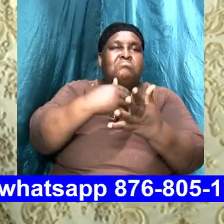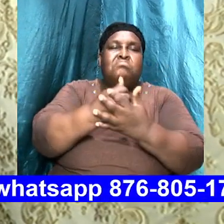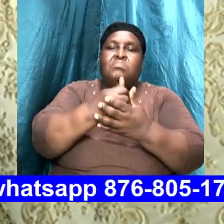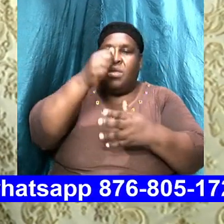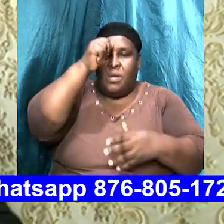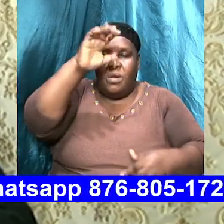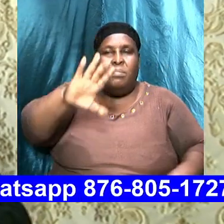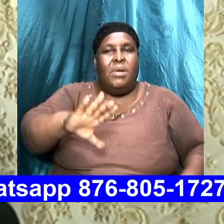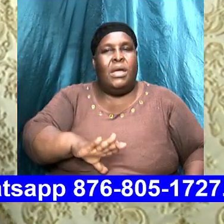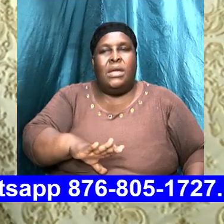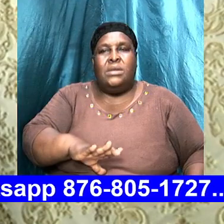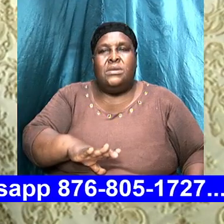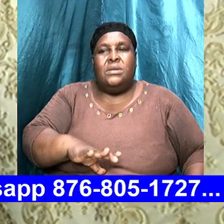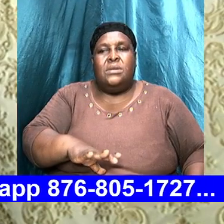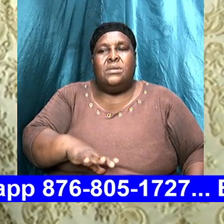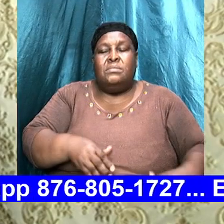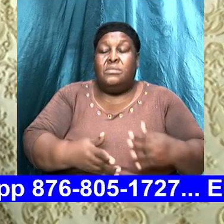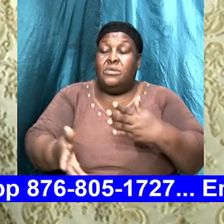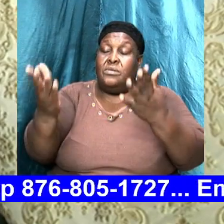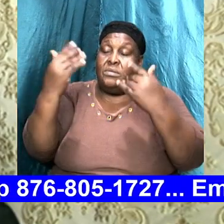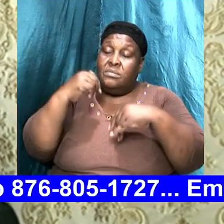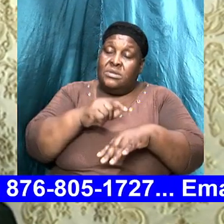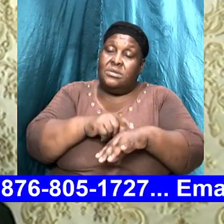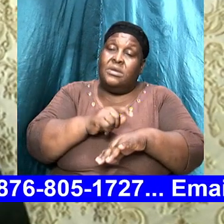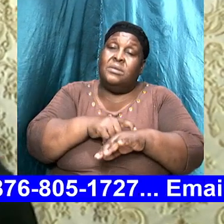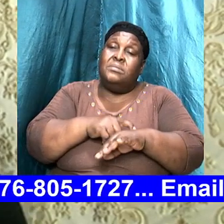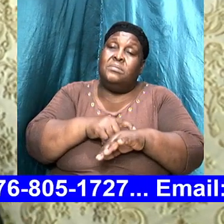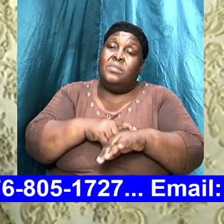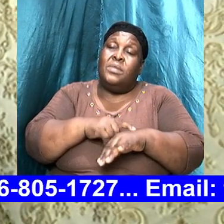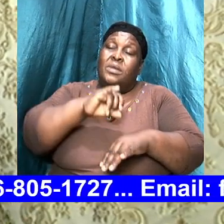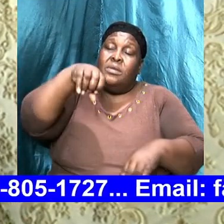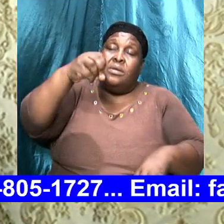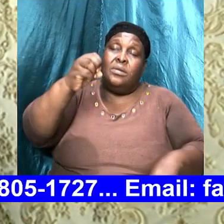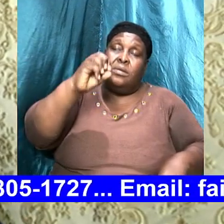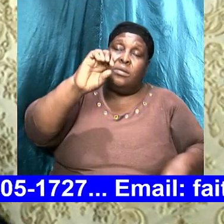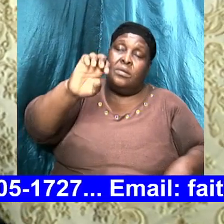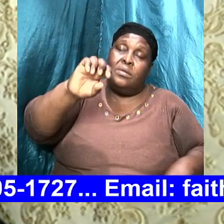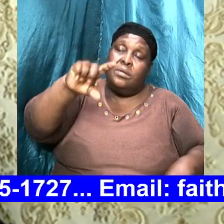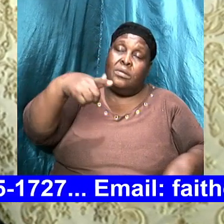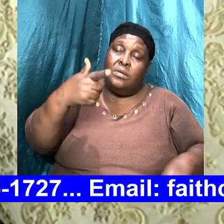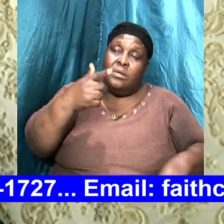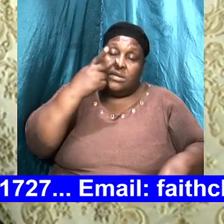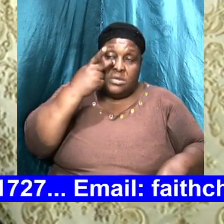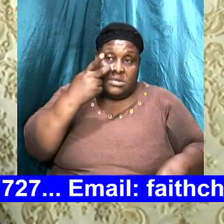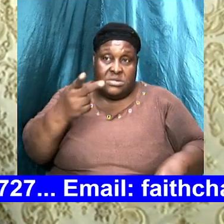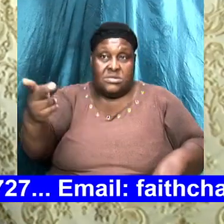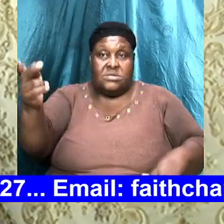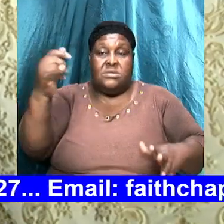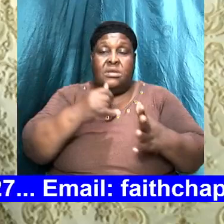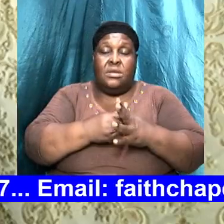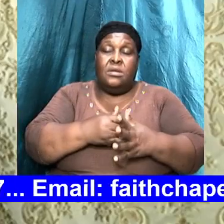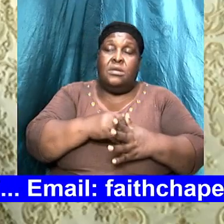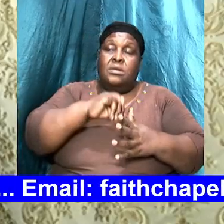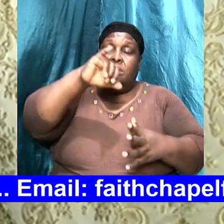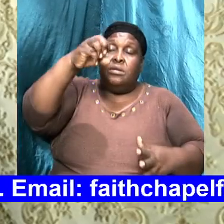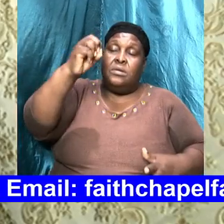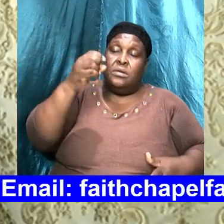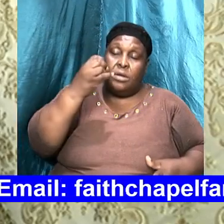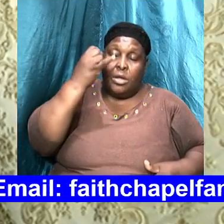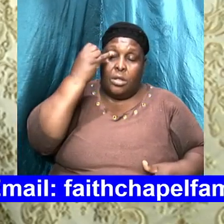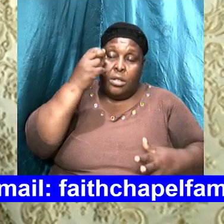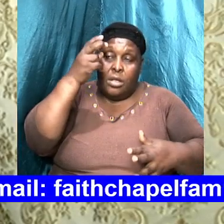amen so dear was coming at time Joel saw it Joel prophesied about it